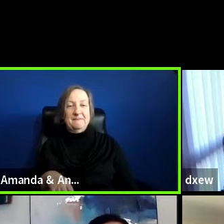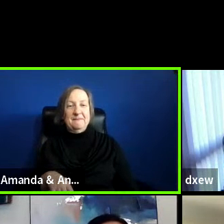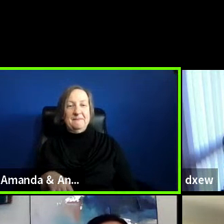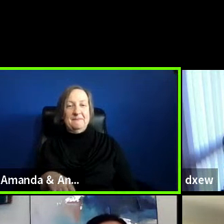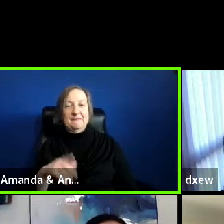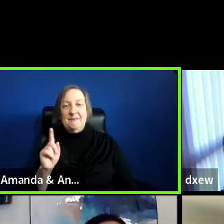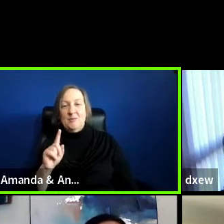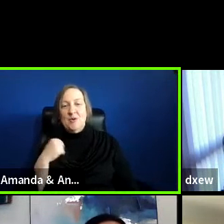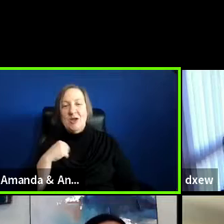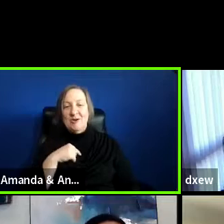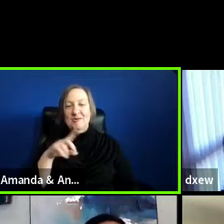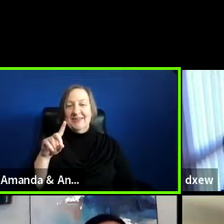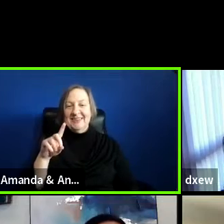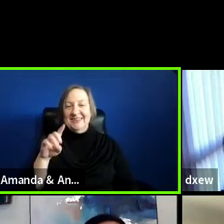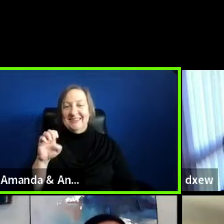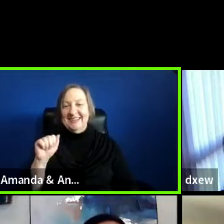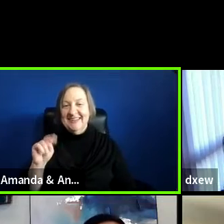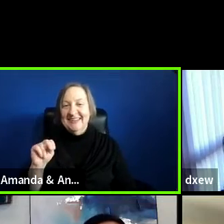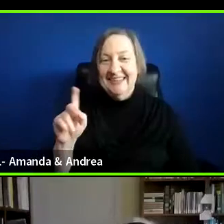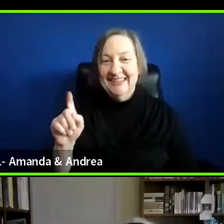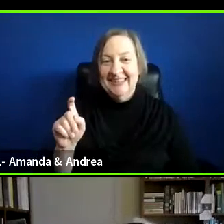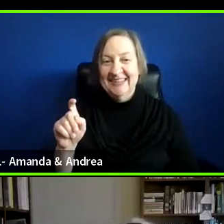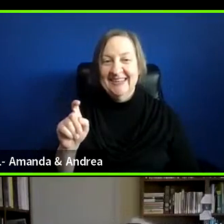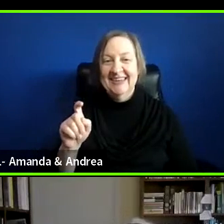Where are we at, team?